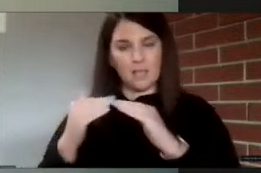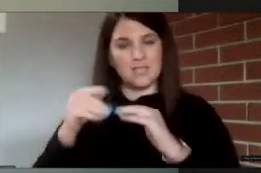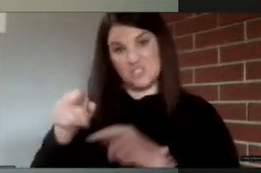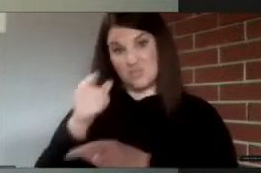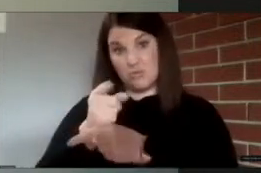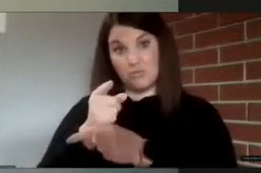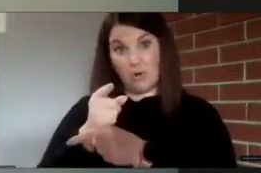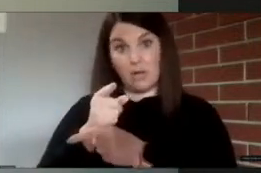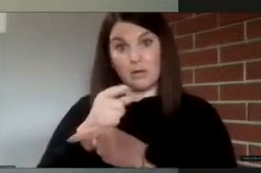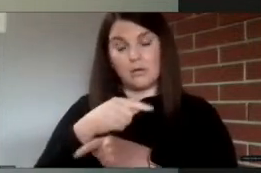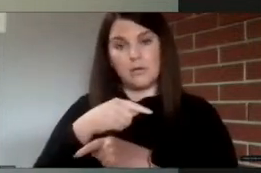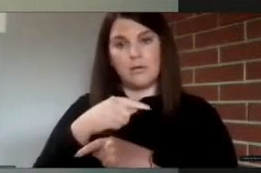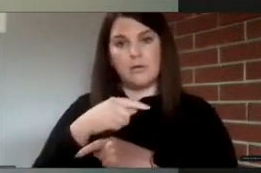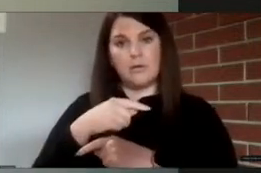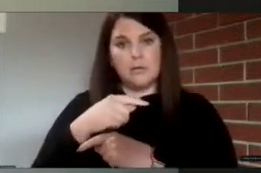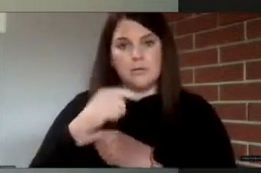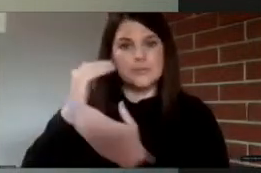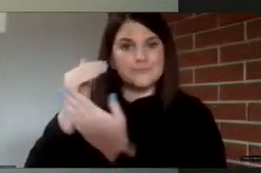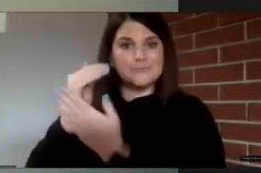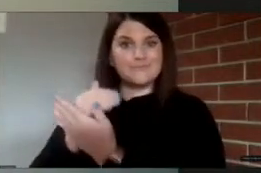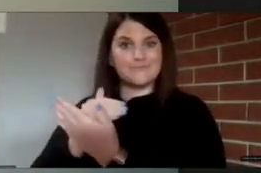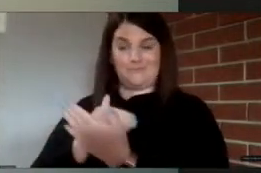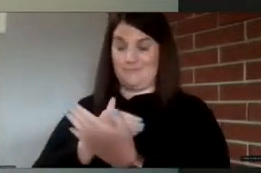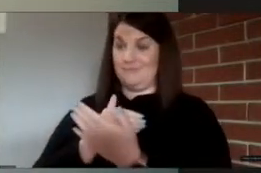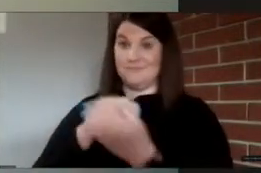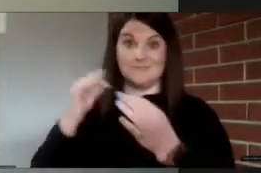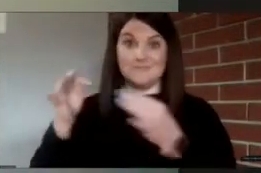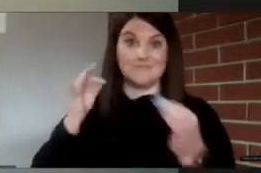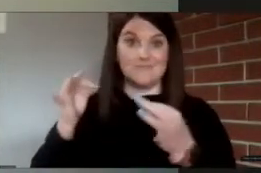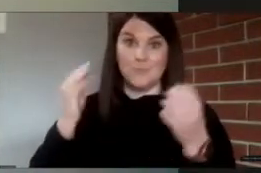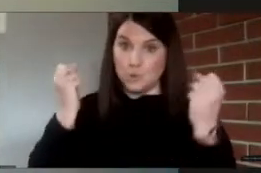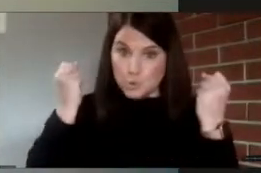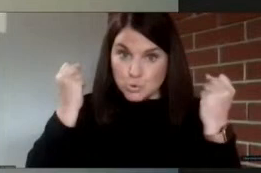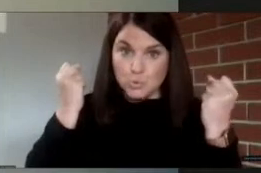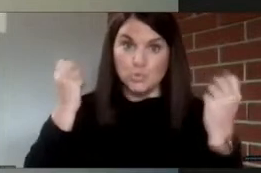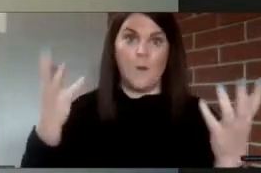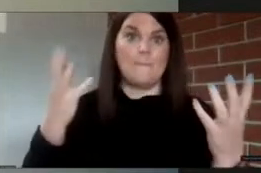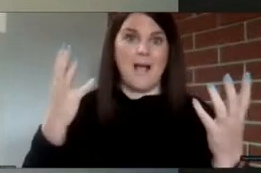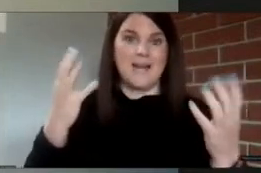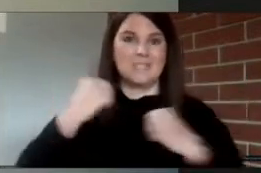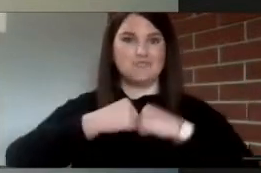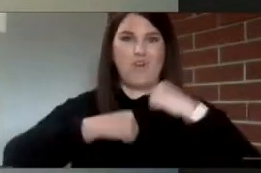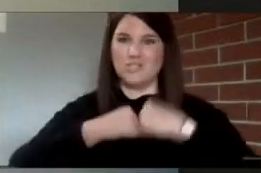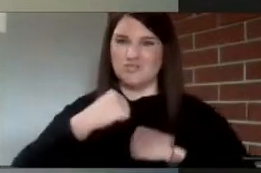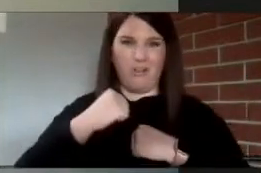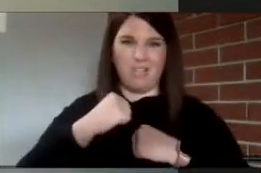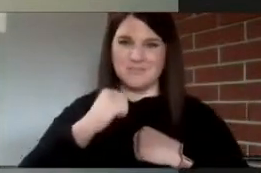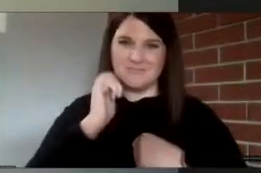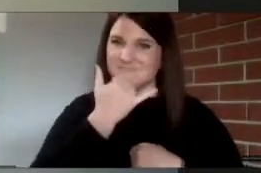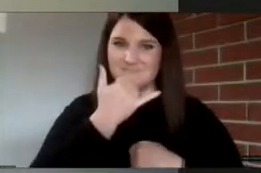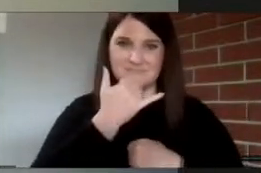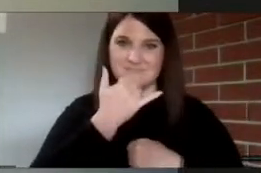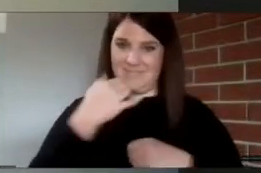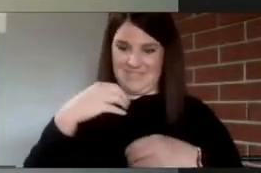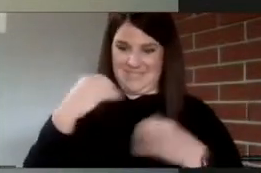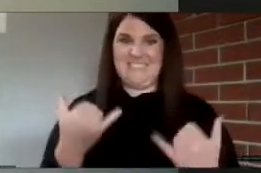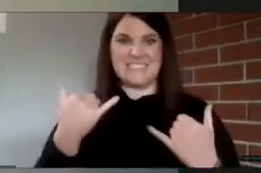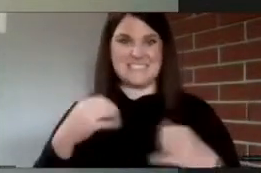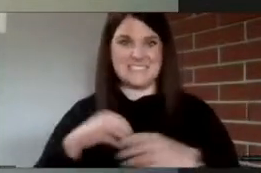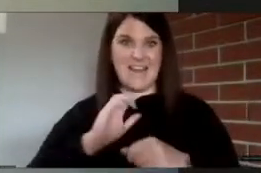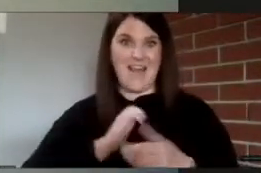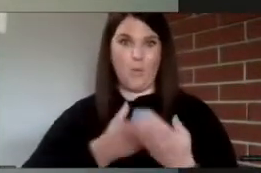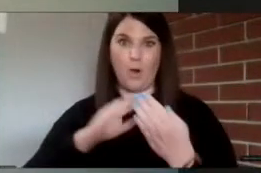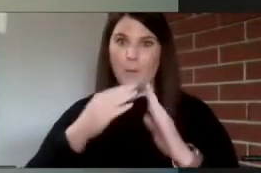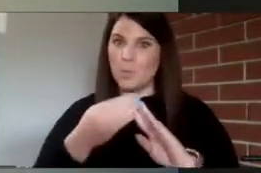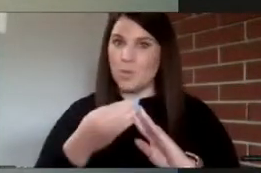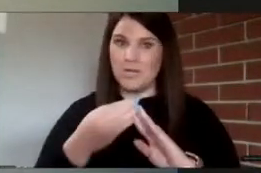terms of outlining the fact that so many structural disparities exist, not only in our communities, but in our healthcare system as well. And we can